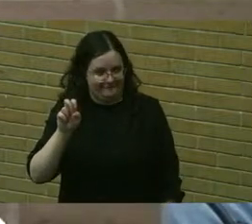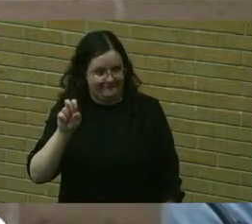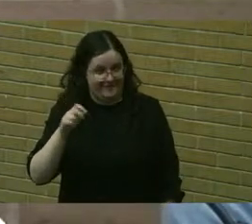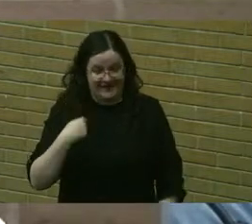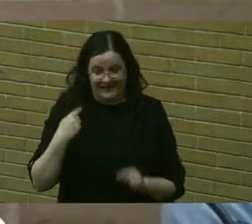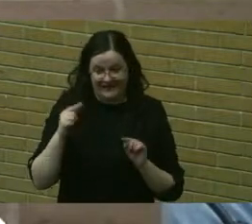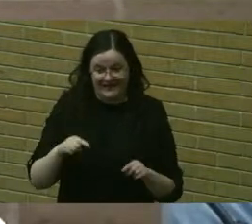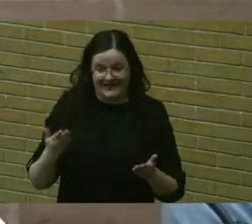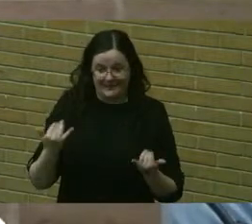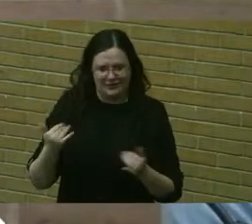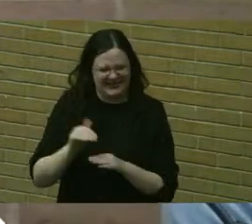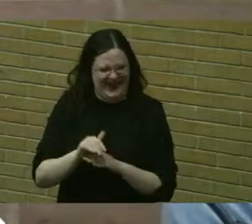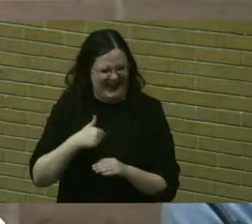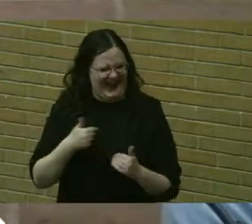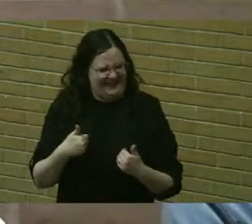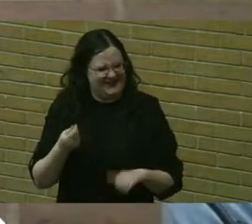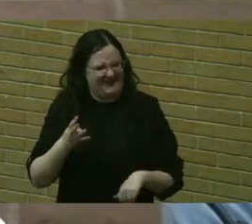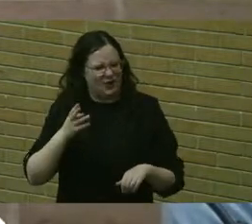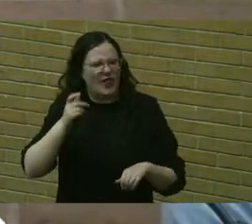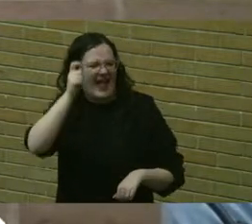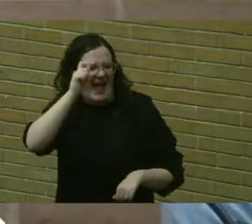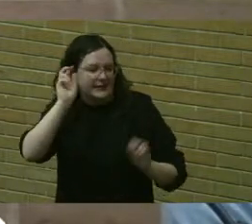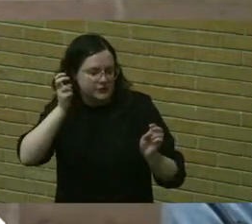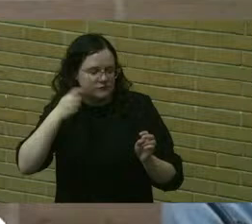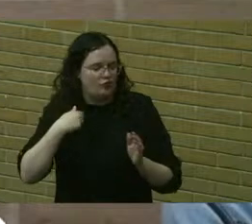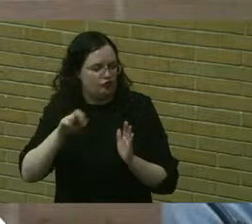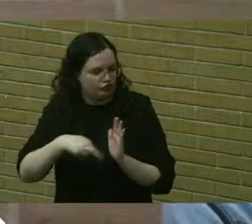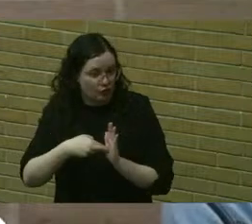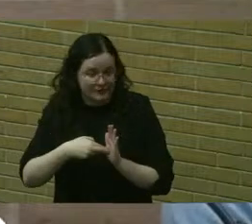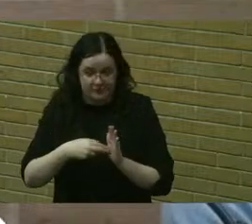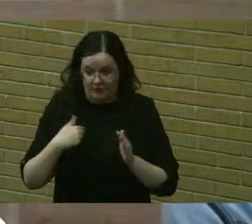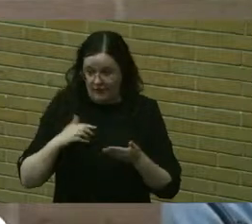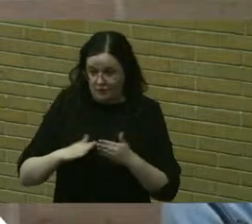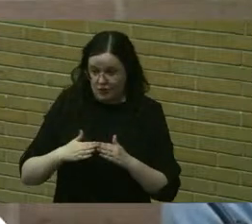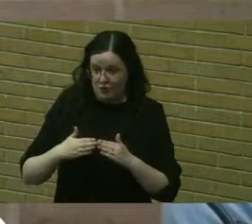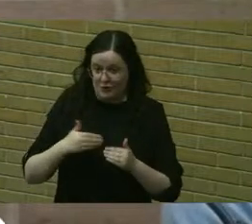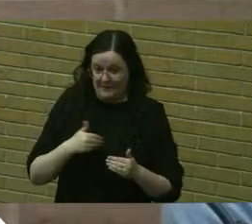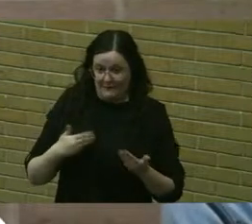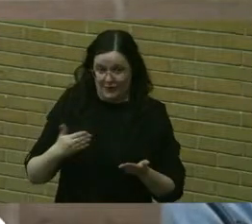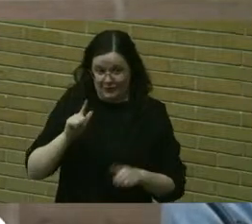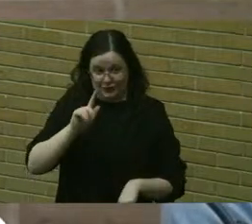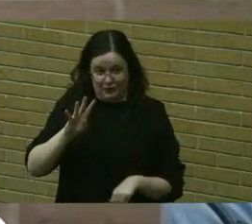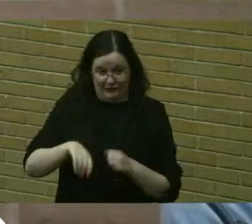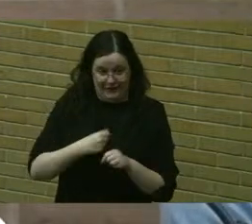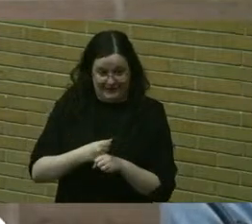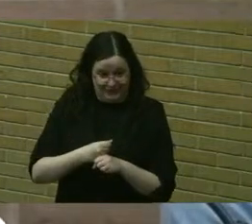hats. A community member of 24 years, an English teacher at 12 Corners Middle School since